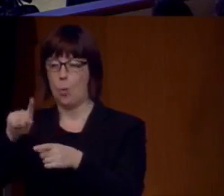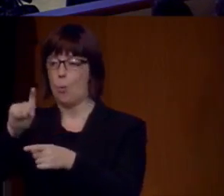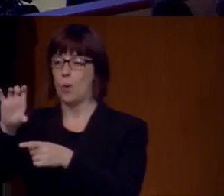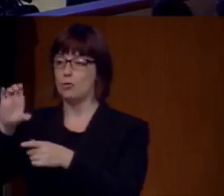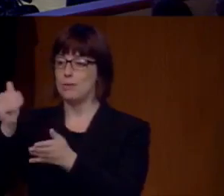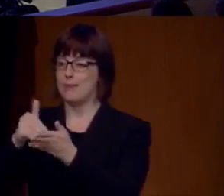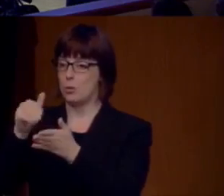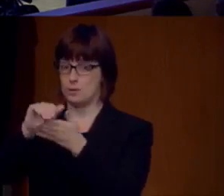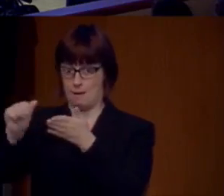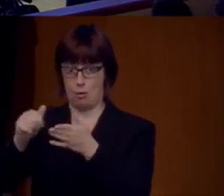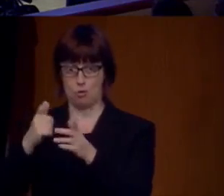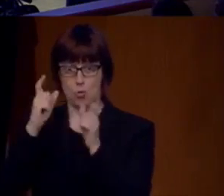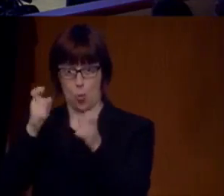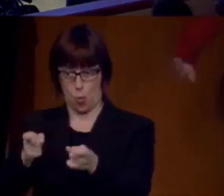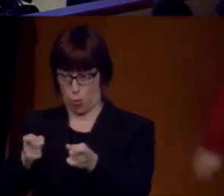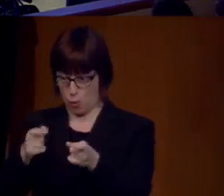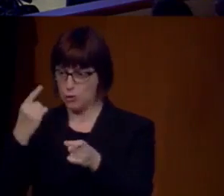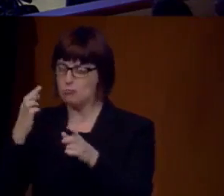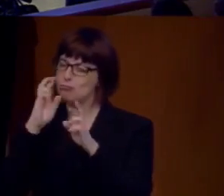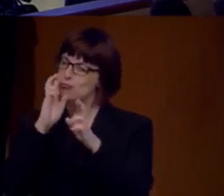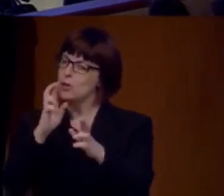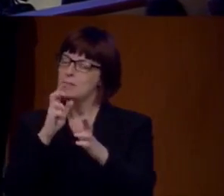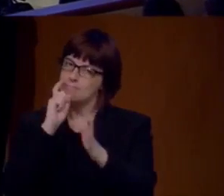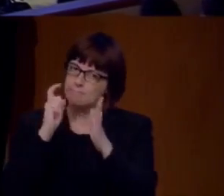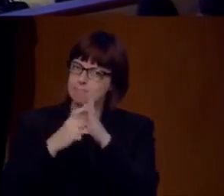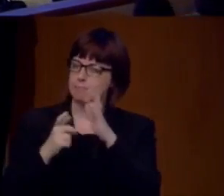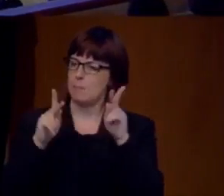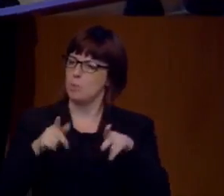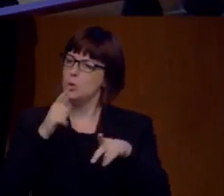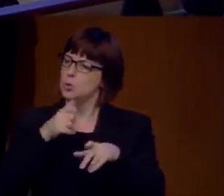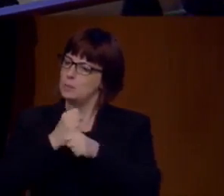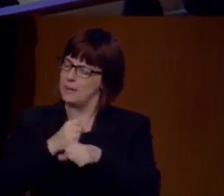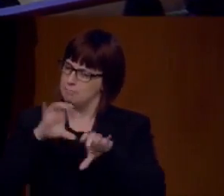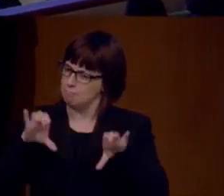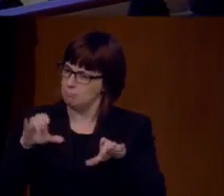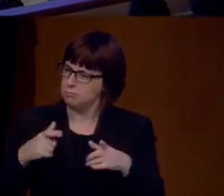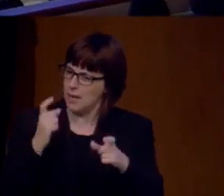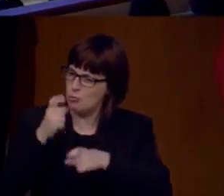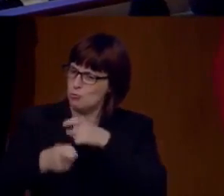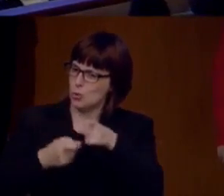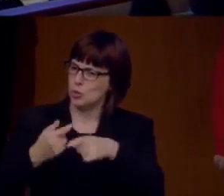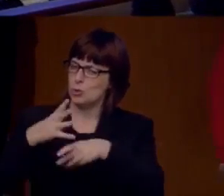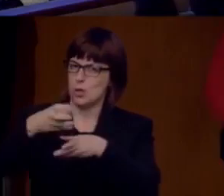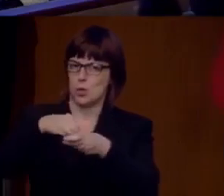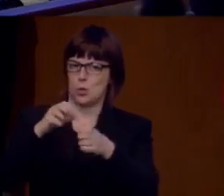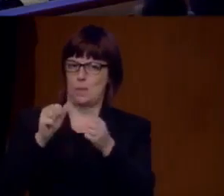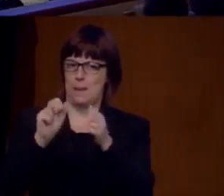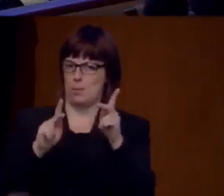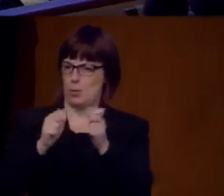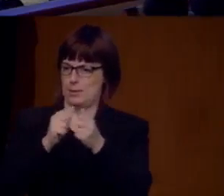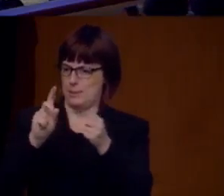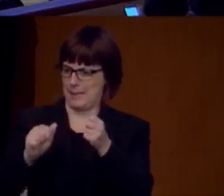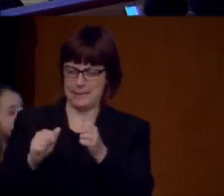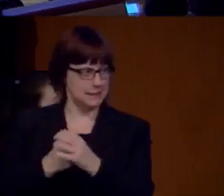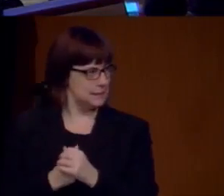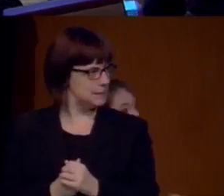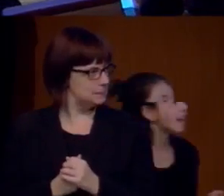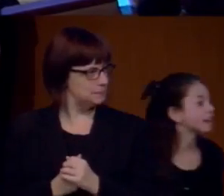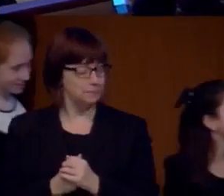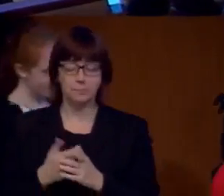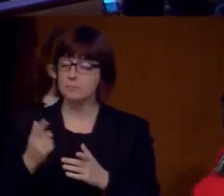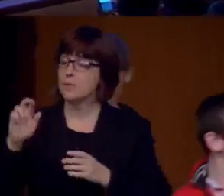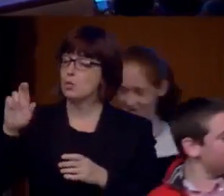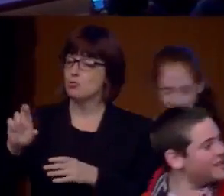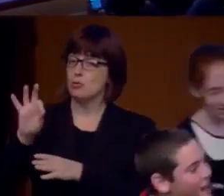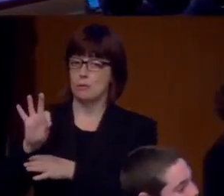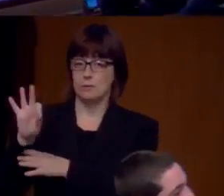award recognizes an individual who's made an extraordinary contribution to the inclusion of people with disabilities. The Ruderman